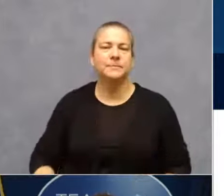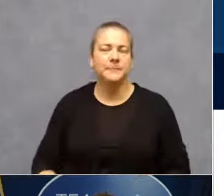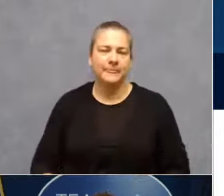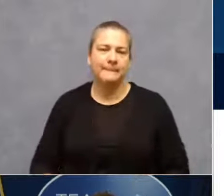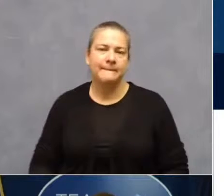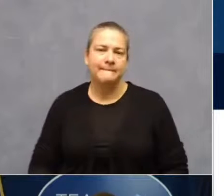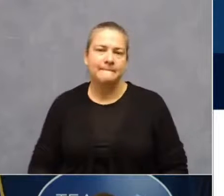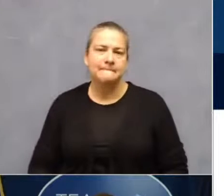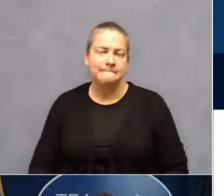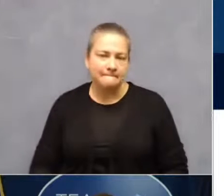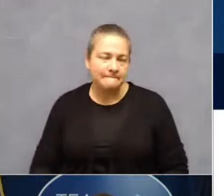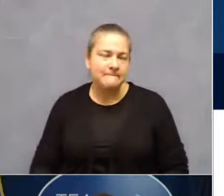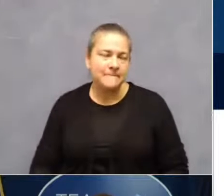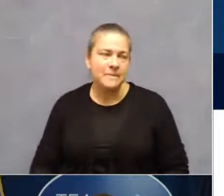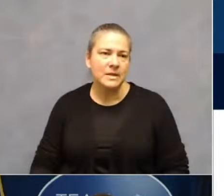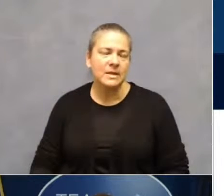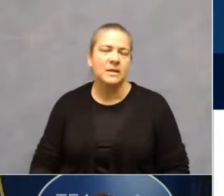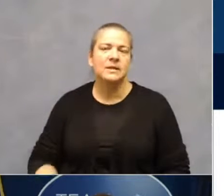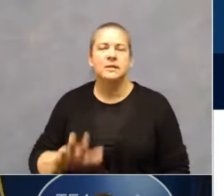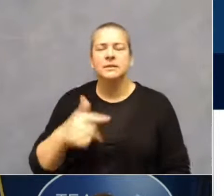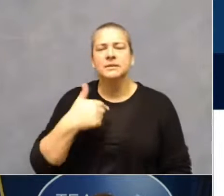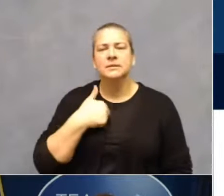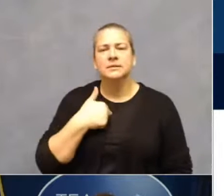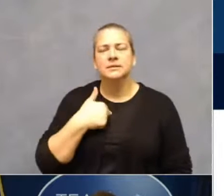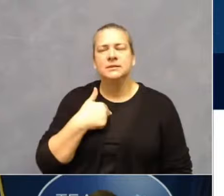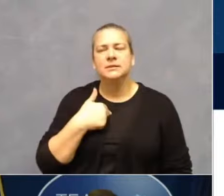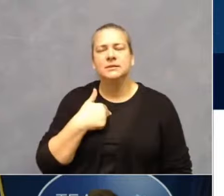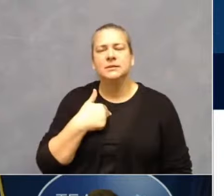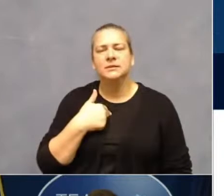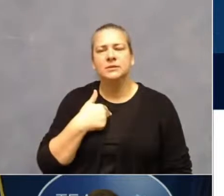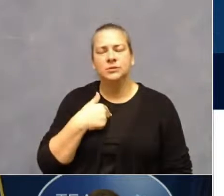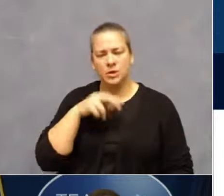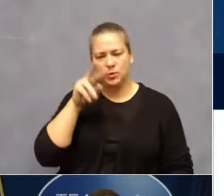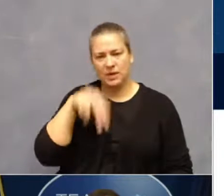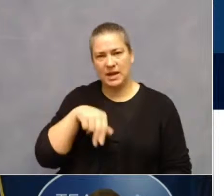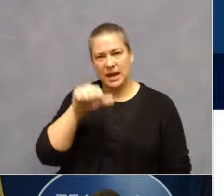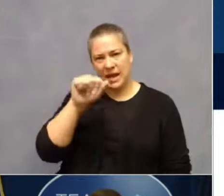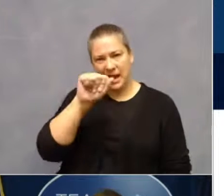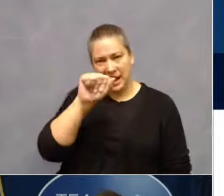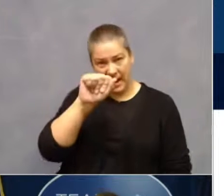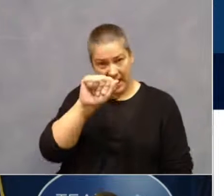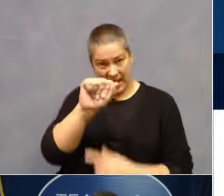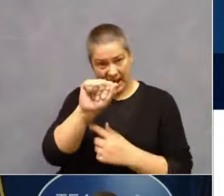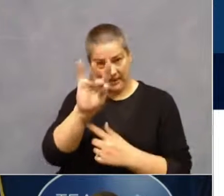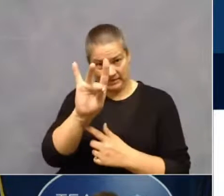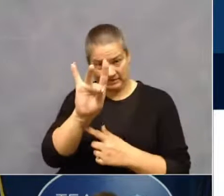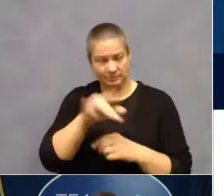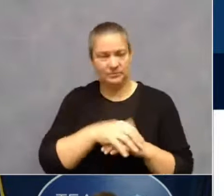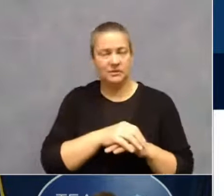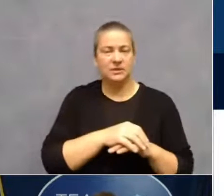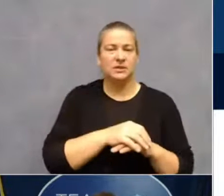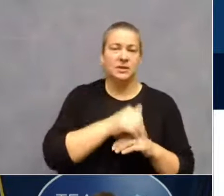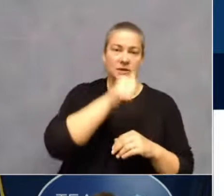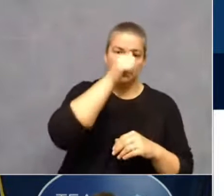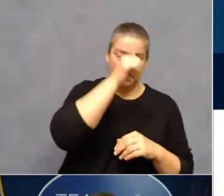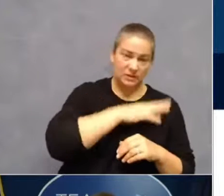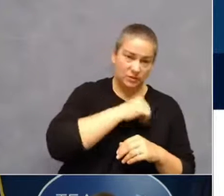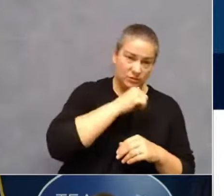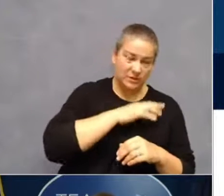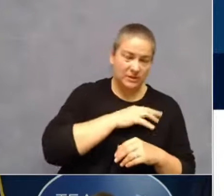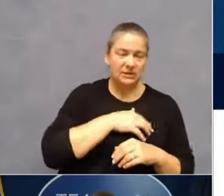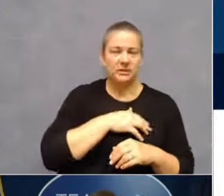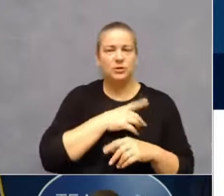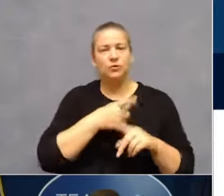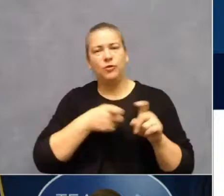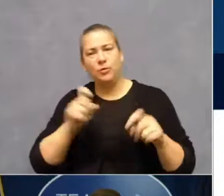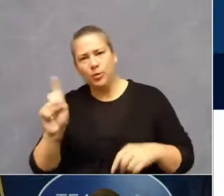So I read 18 ages and genders and counties of people we'd lost. But remember,